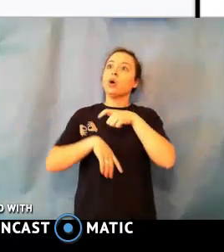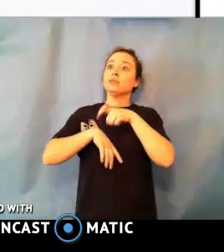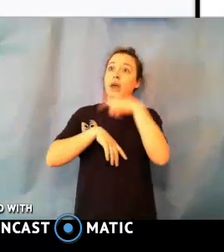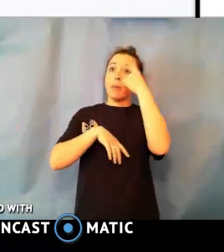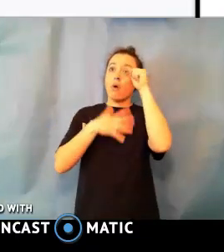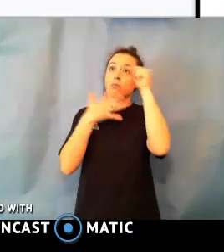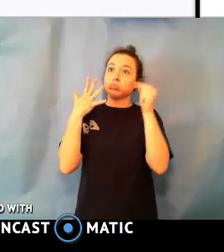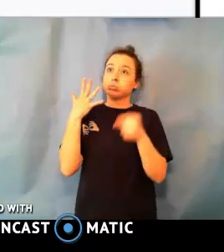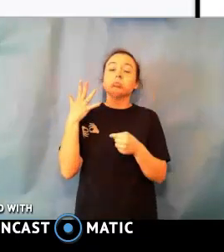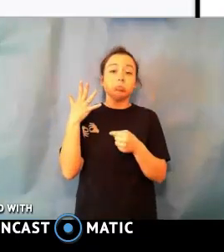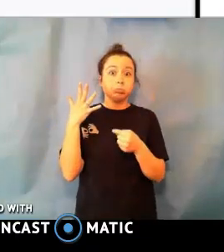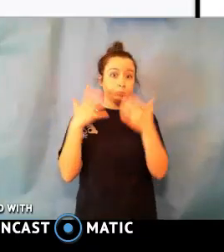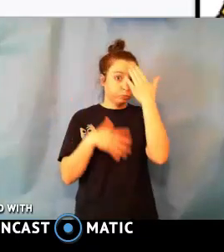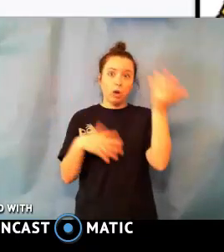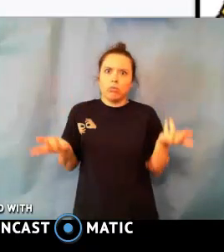things.